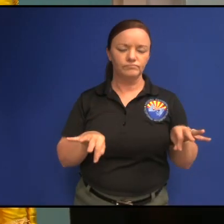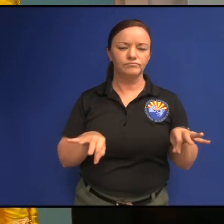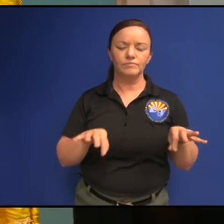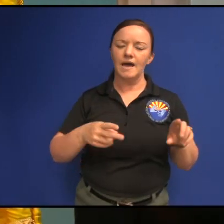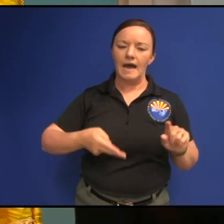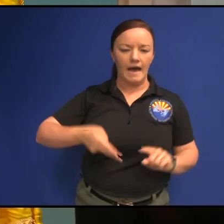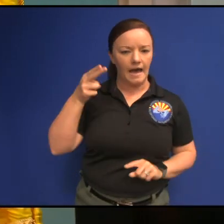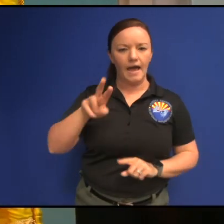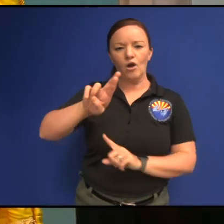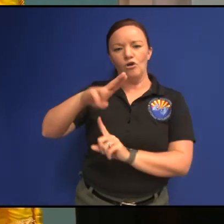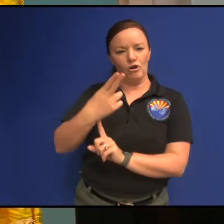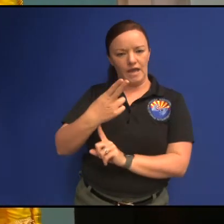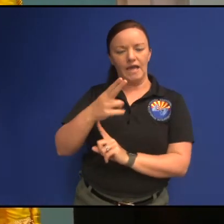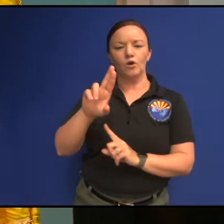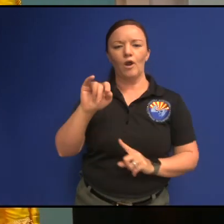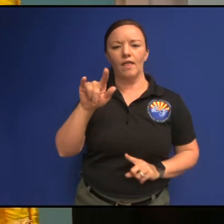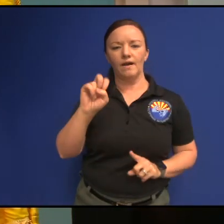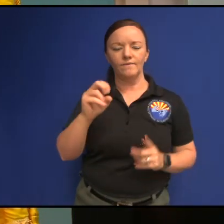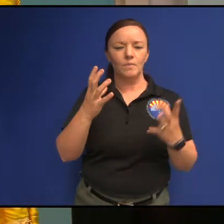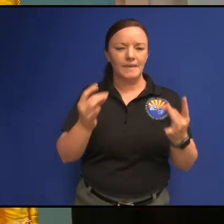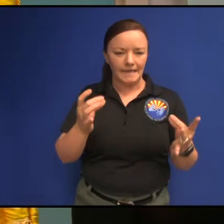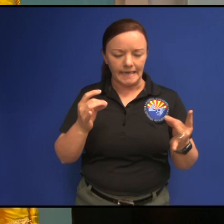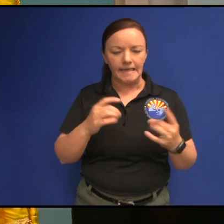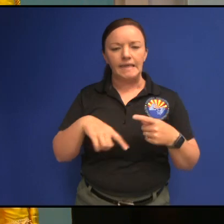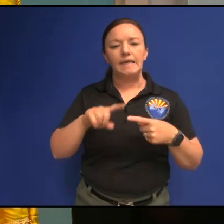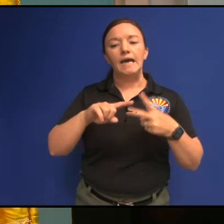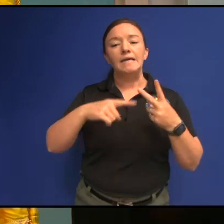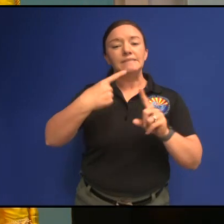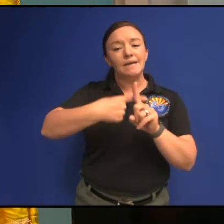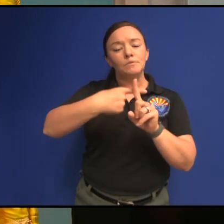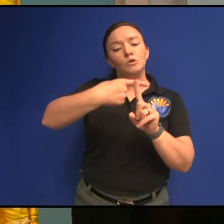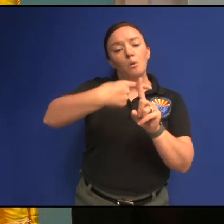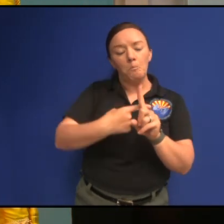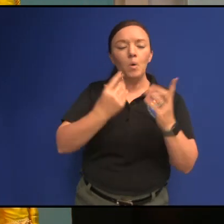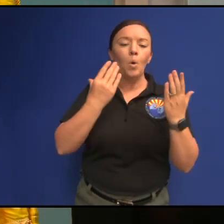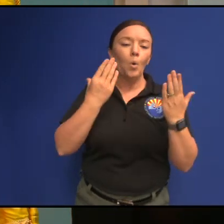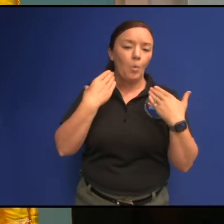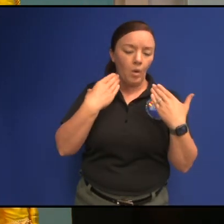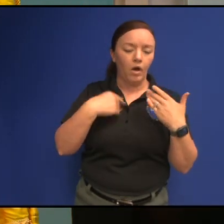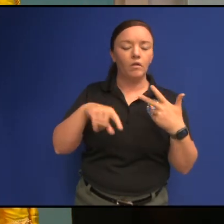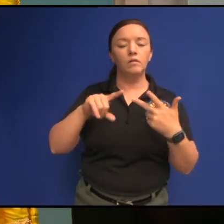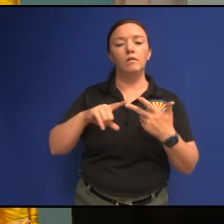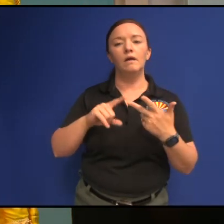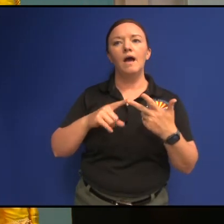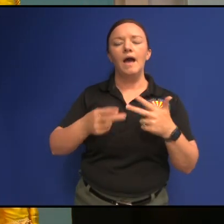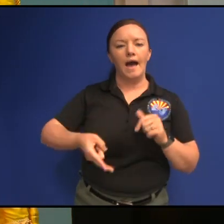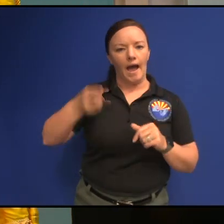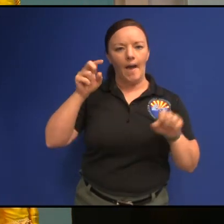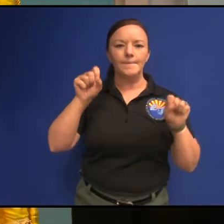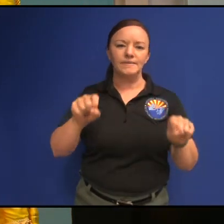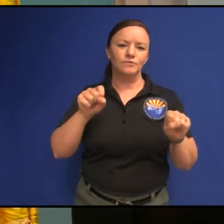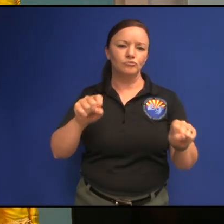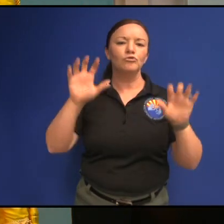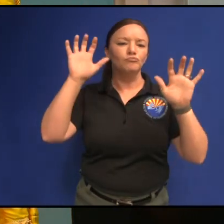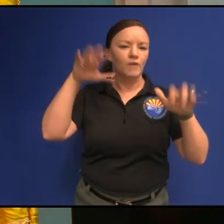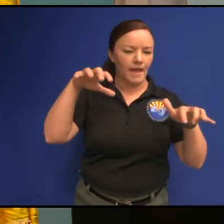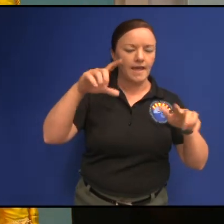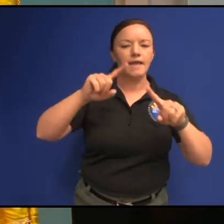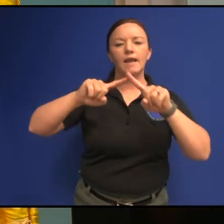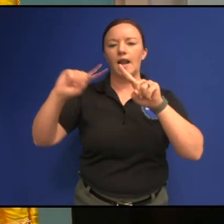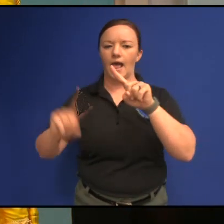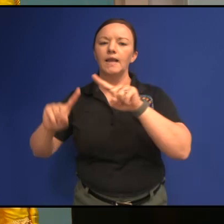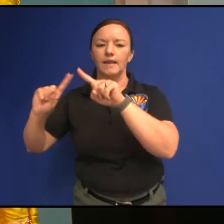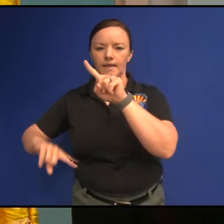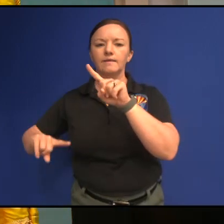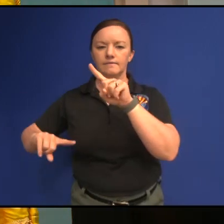high relative humidities, somewhat cooler temperatures, and high chances of rain and lightning.